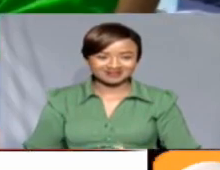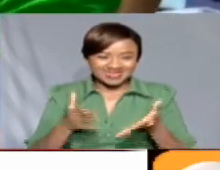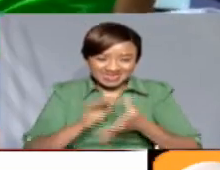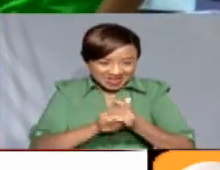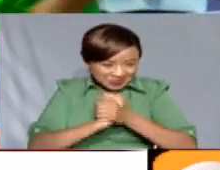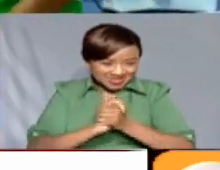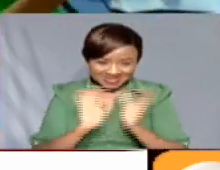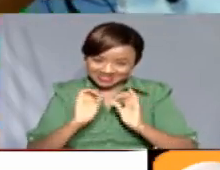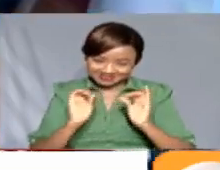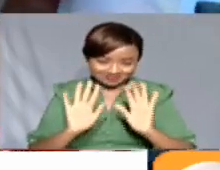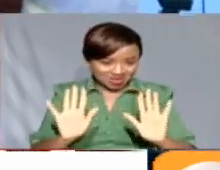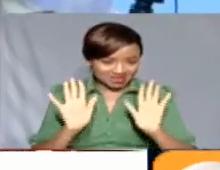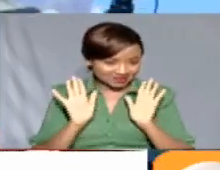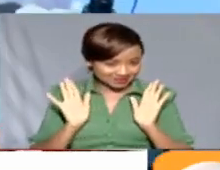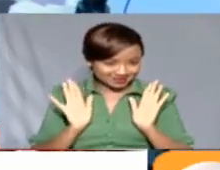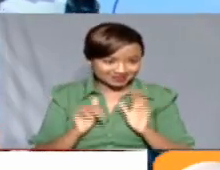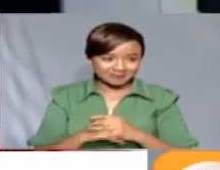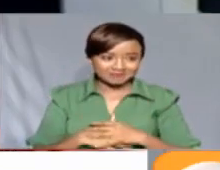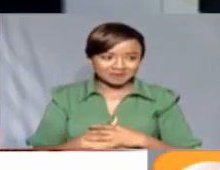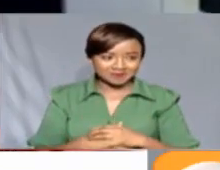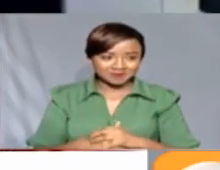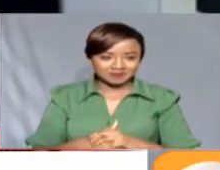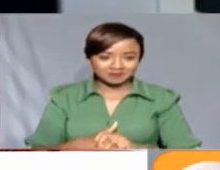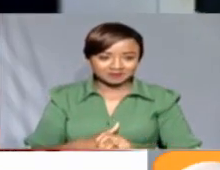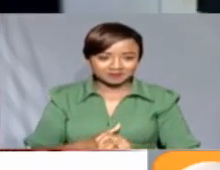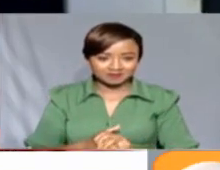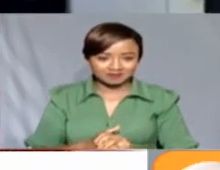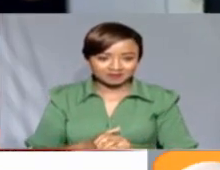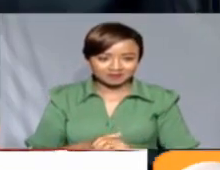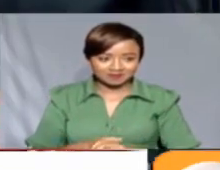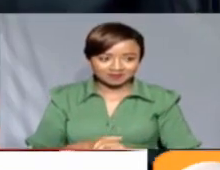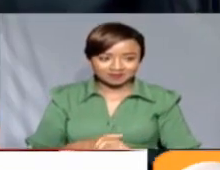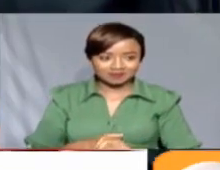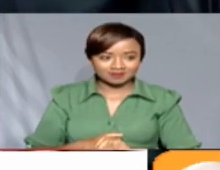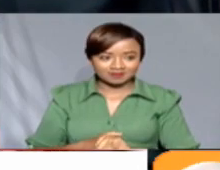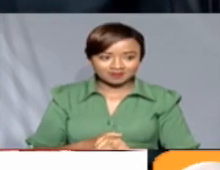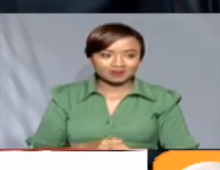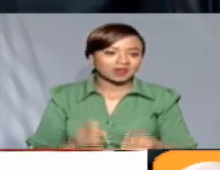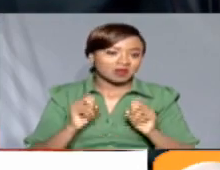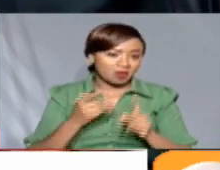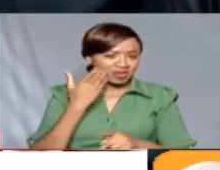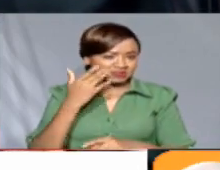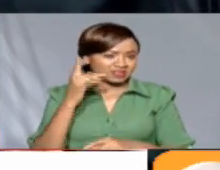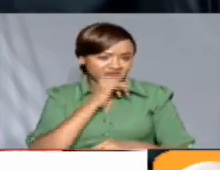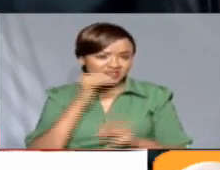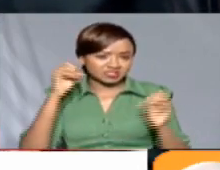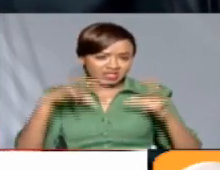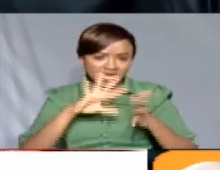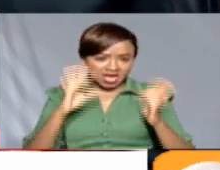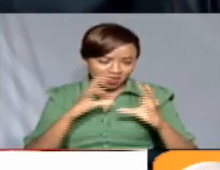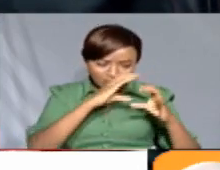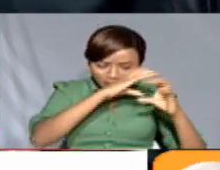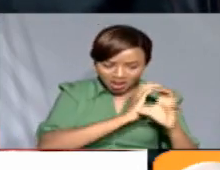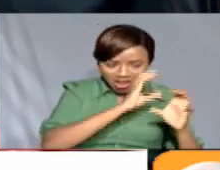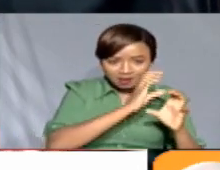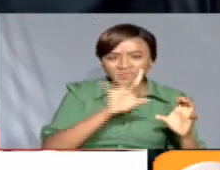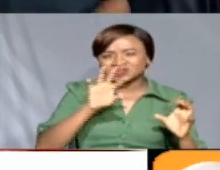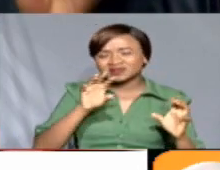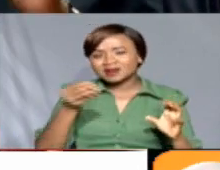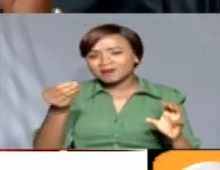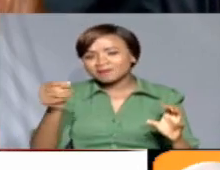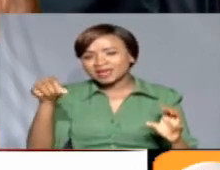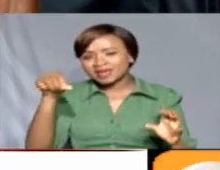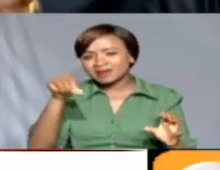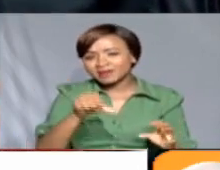Atusalimiani sasa. Please have a seat. Thank you. All right, Dr. Kalebi, we've seen the elaborate process in the lab. How much does it cost to